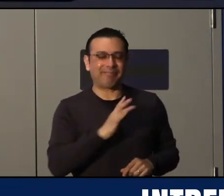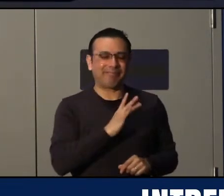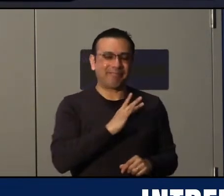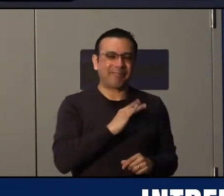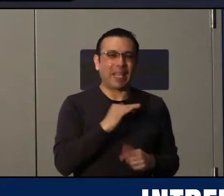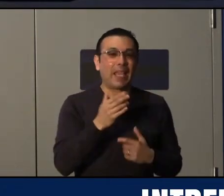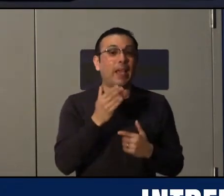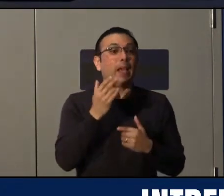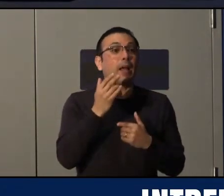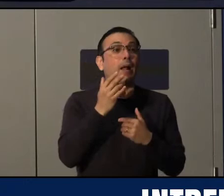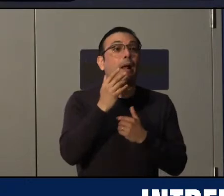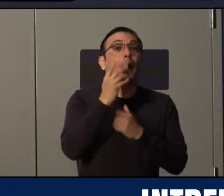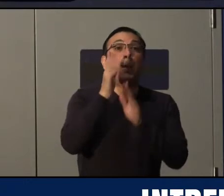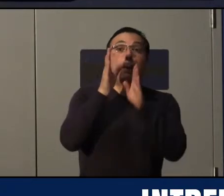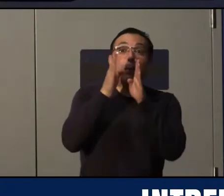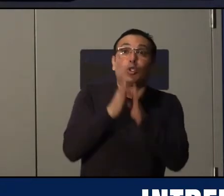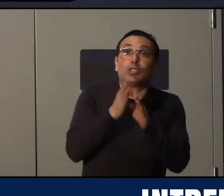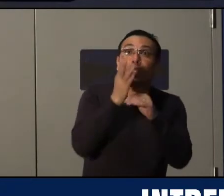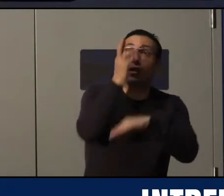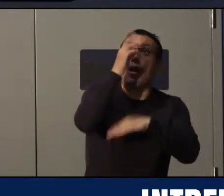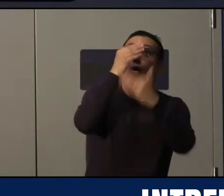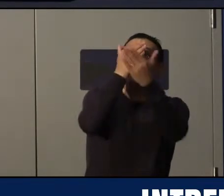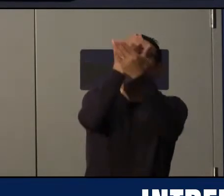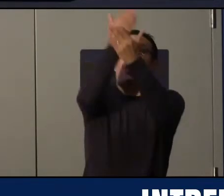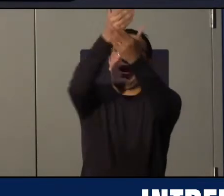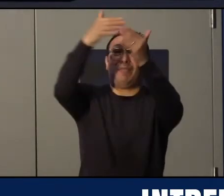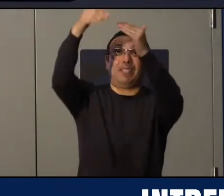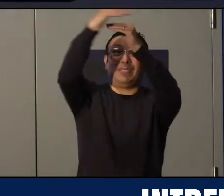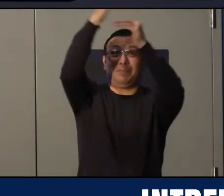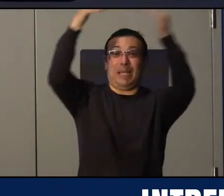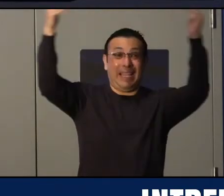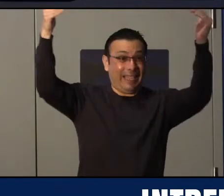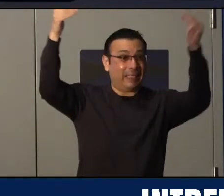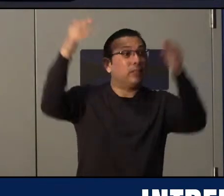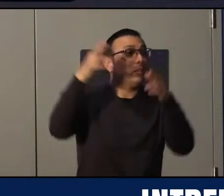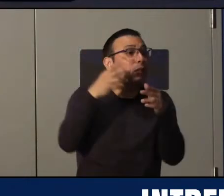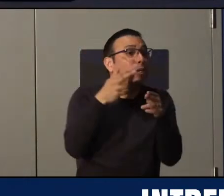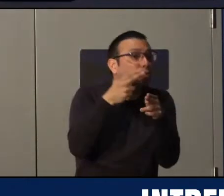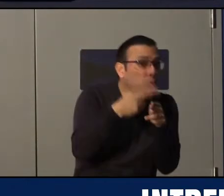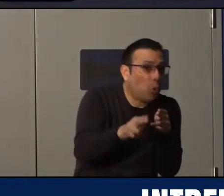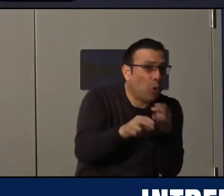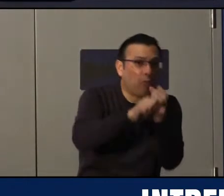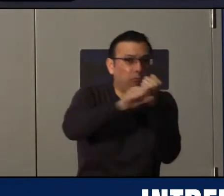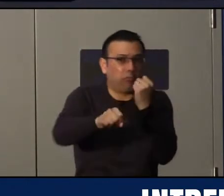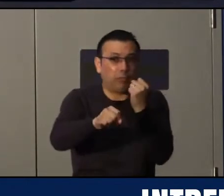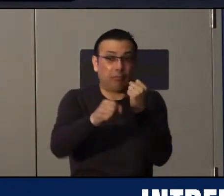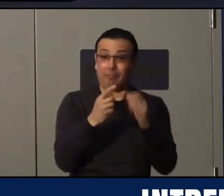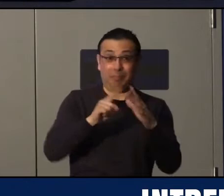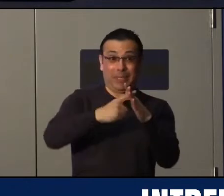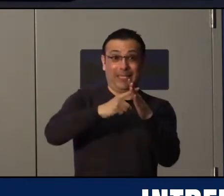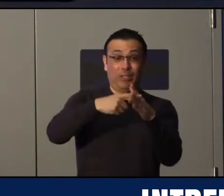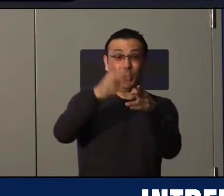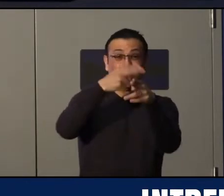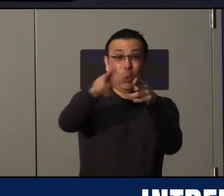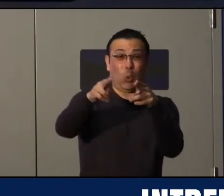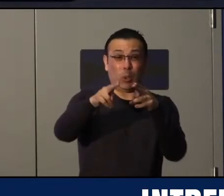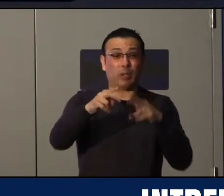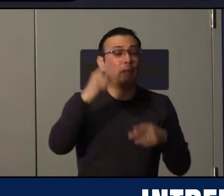like it's putting a human in human space flight, right? Even those really super short missions that were happening in the beginning, you know, we think about Alexei Leonov